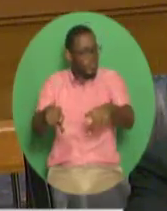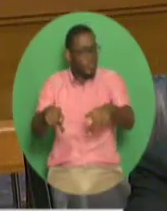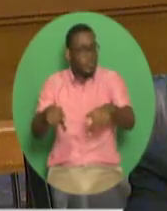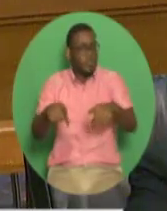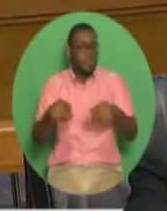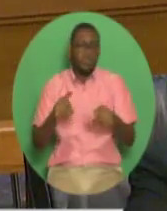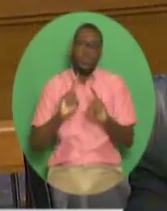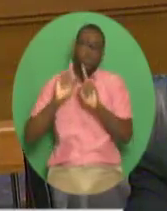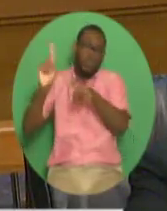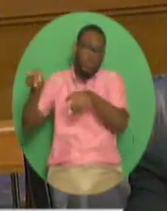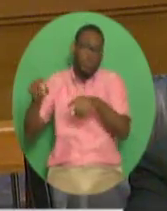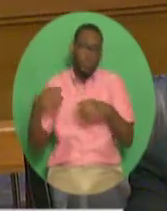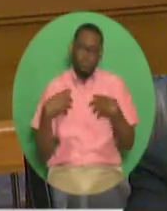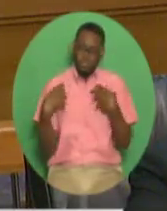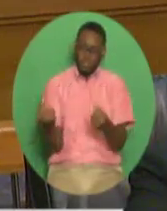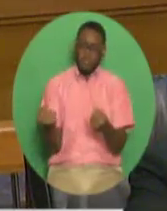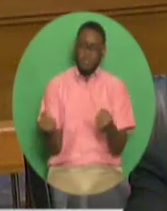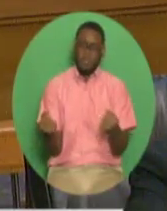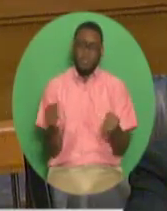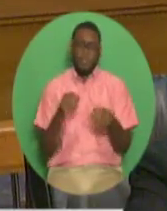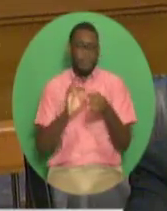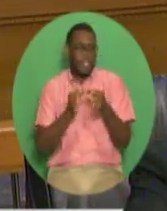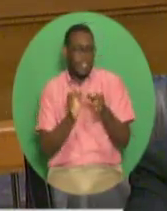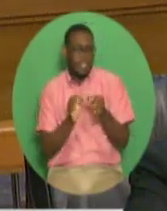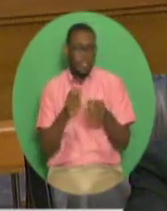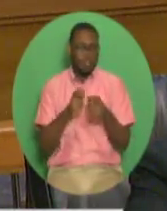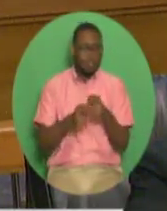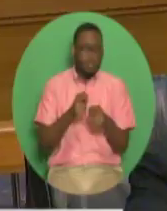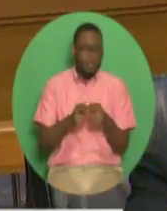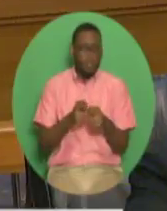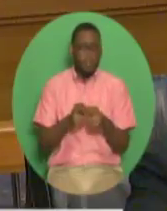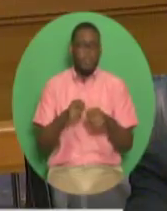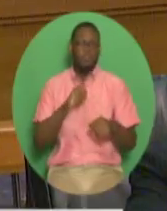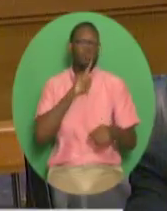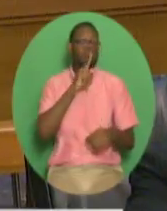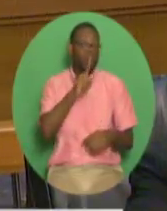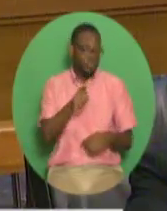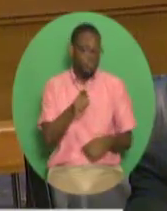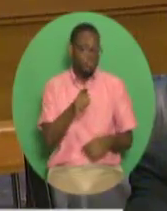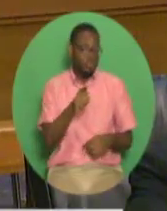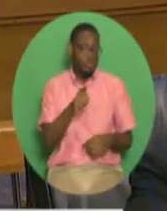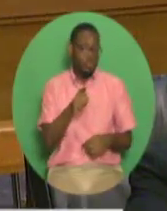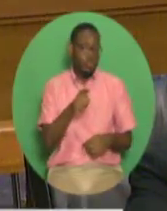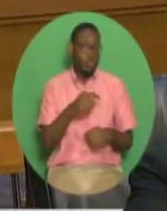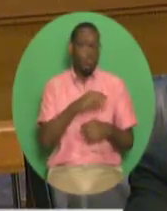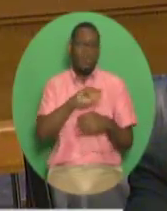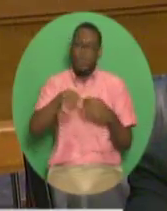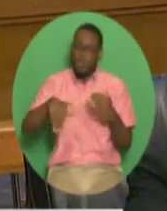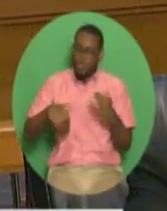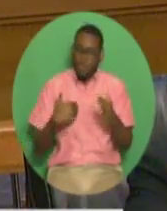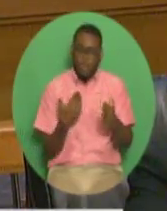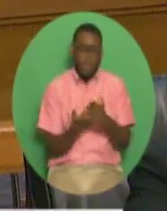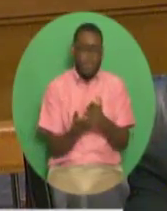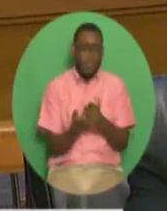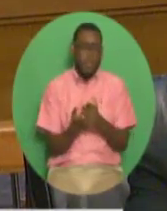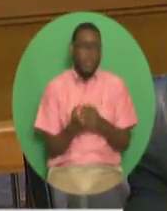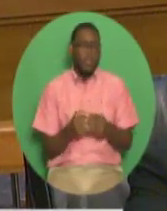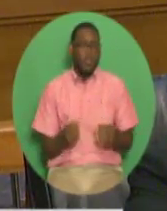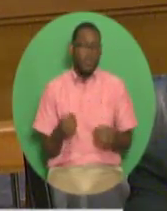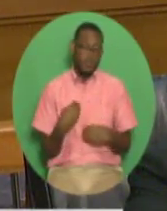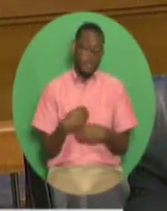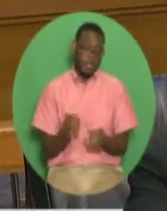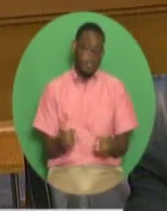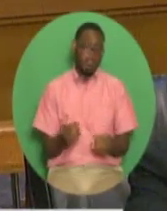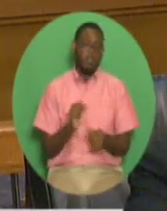ensure that the time has come to ensure that the efficiency and the effectiveness of the